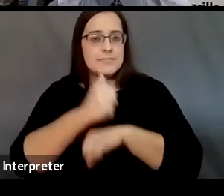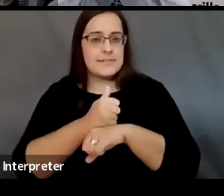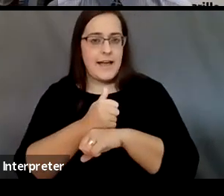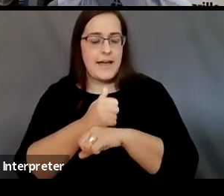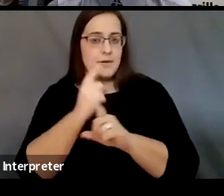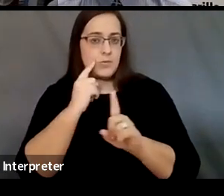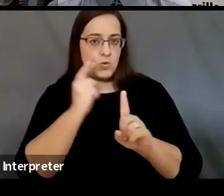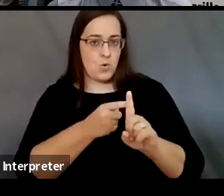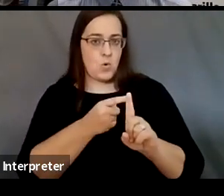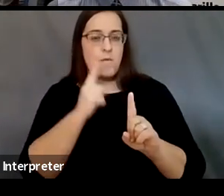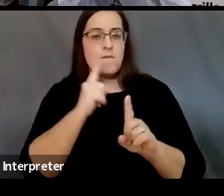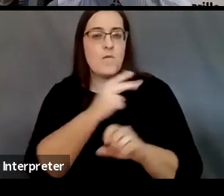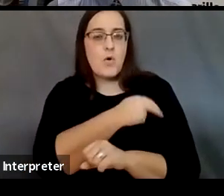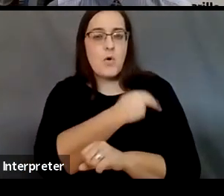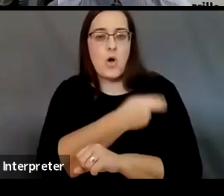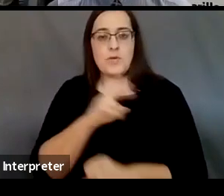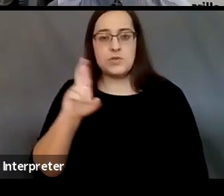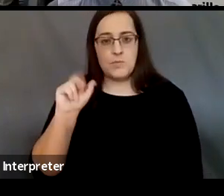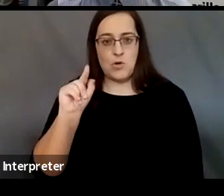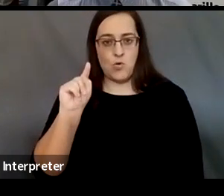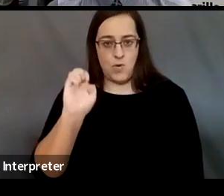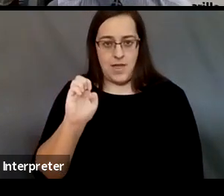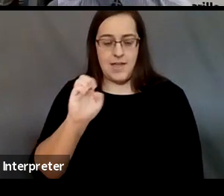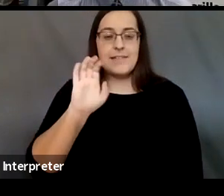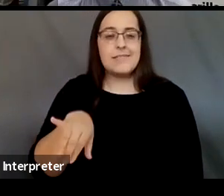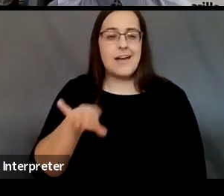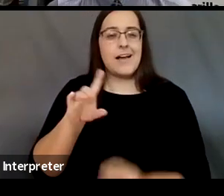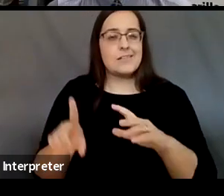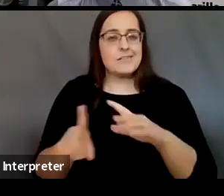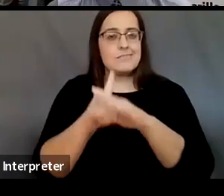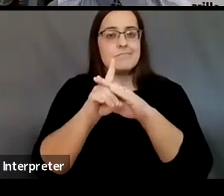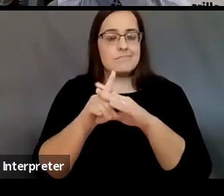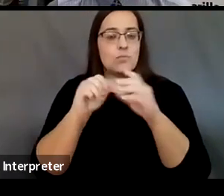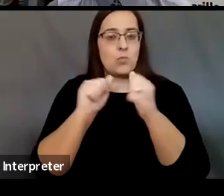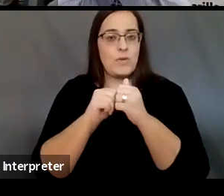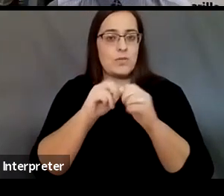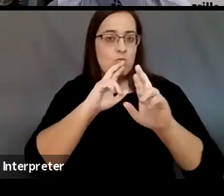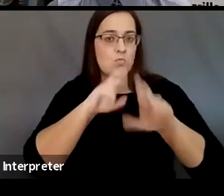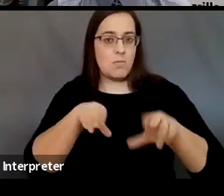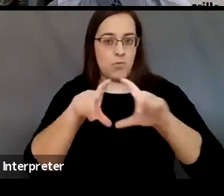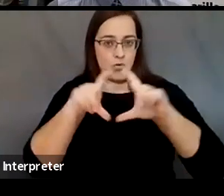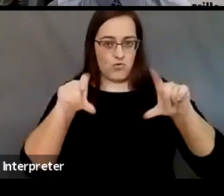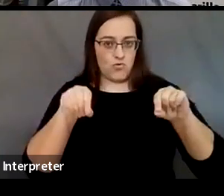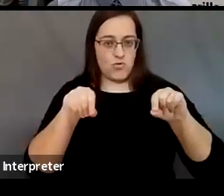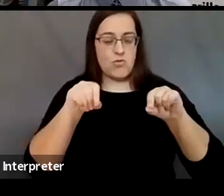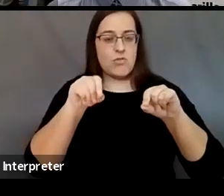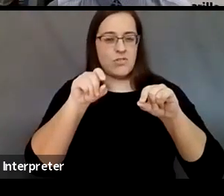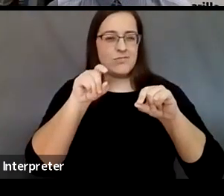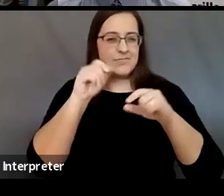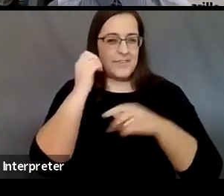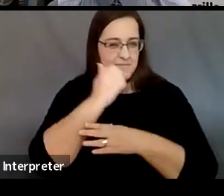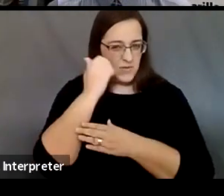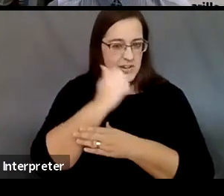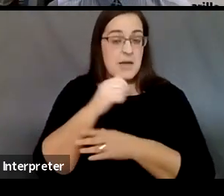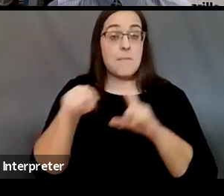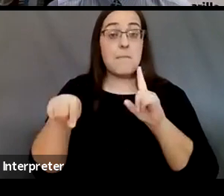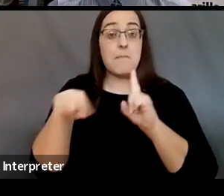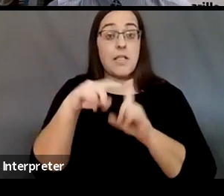on a hospitalization rate. And so that rate is now showing on our daily report card, as well as you can see it